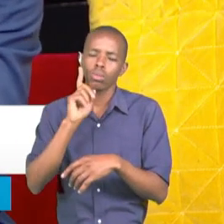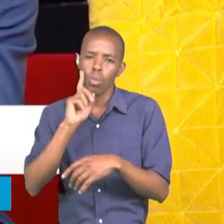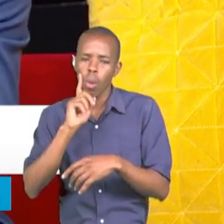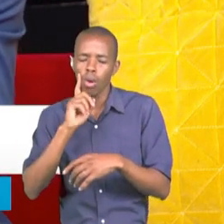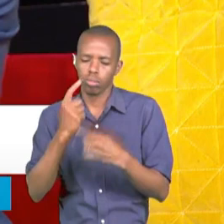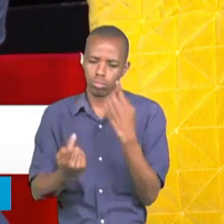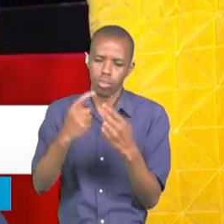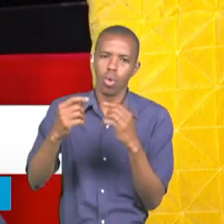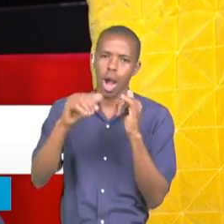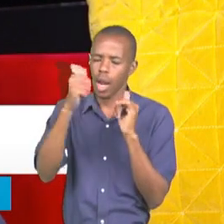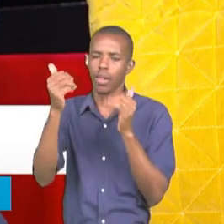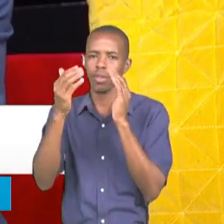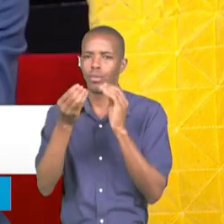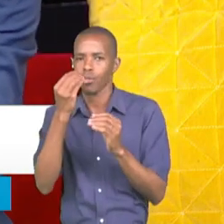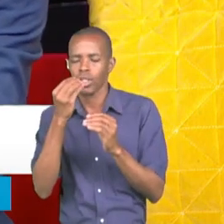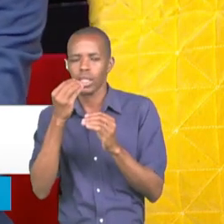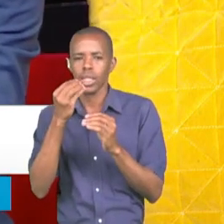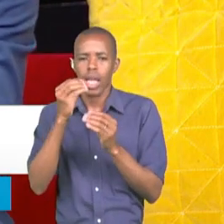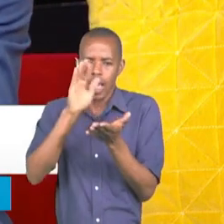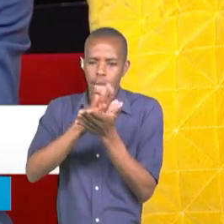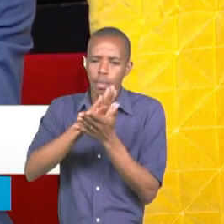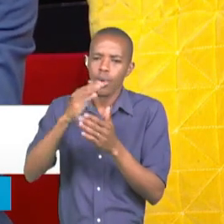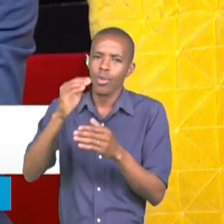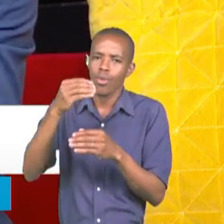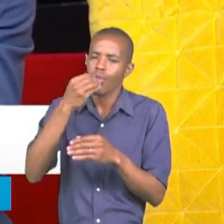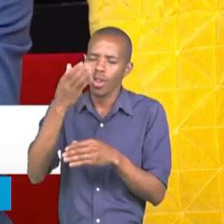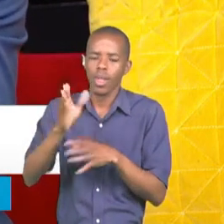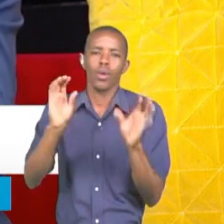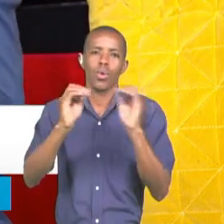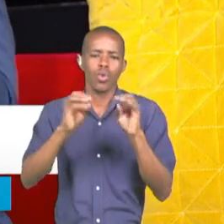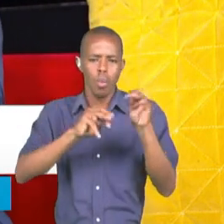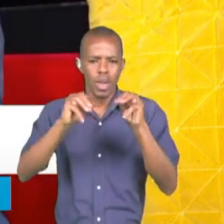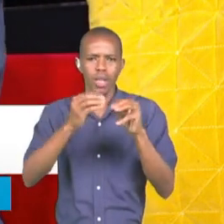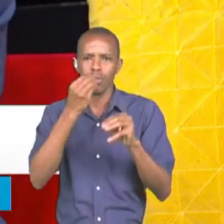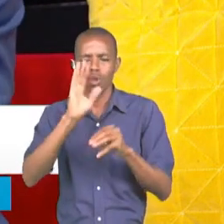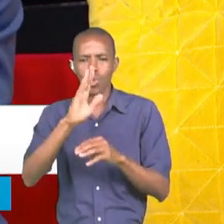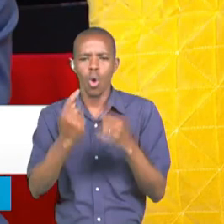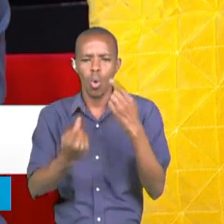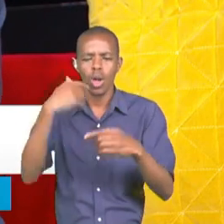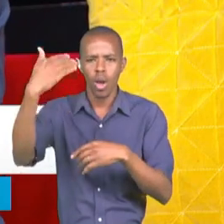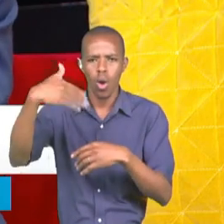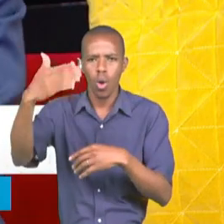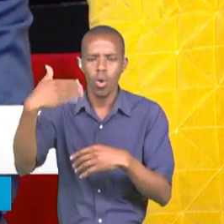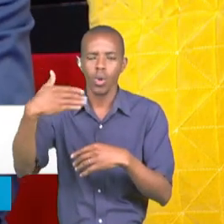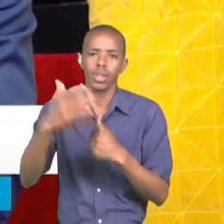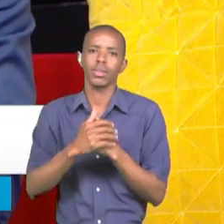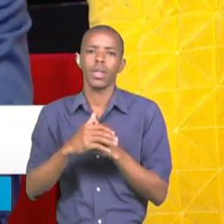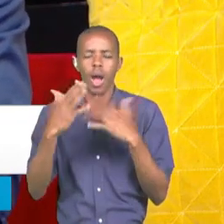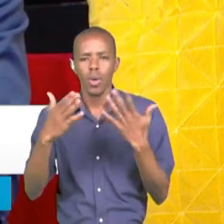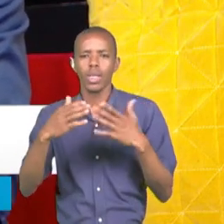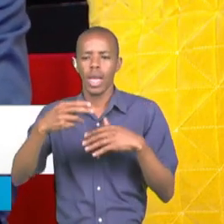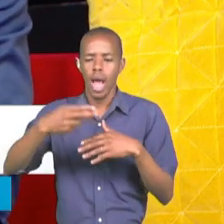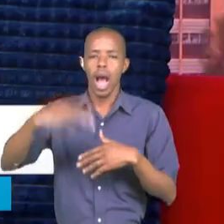something like that, but still, it's closer there, not so far from 100 bob, but still, how do you manage to keep your food fresh in actually high